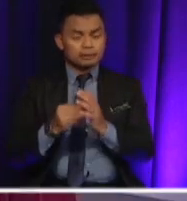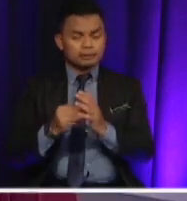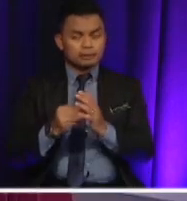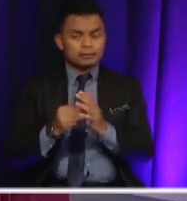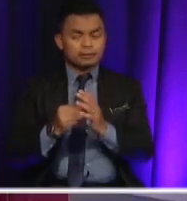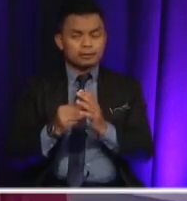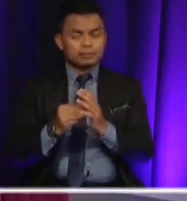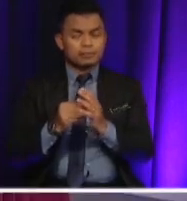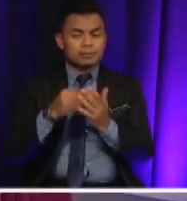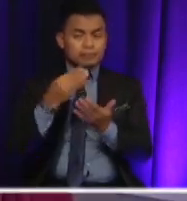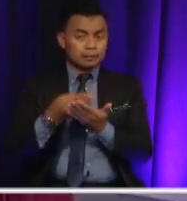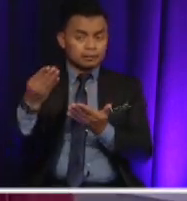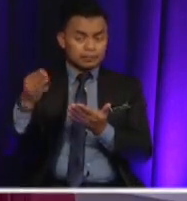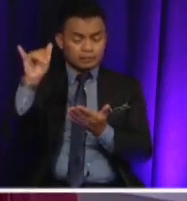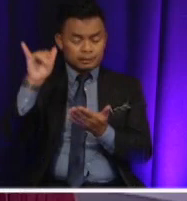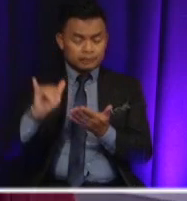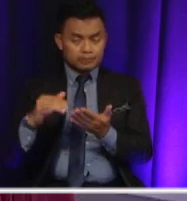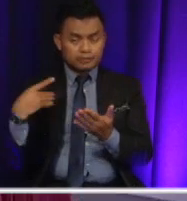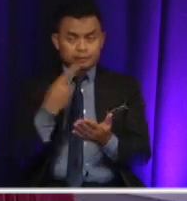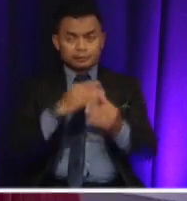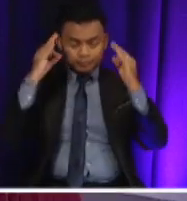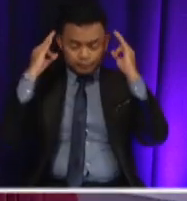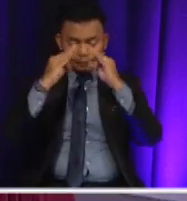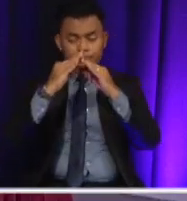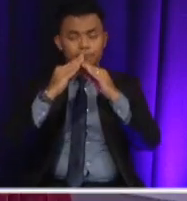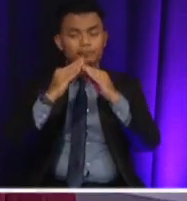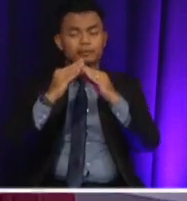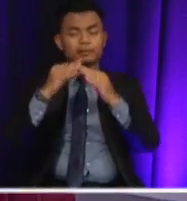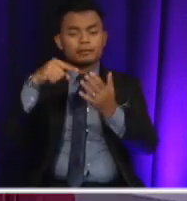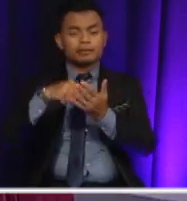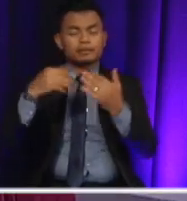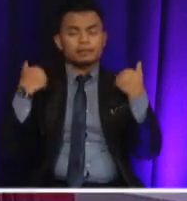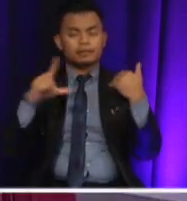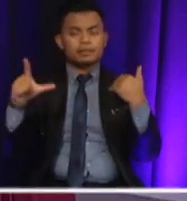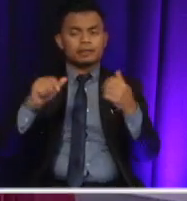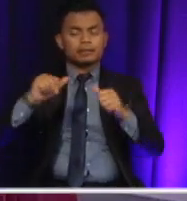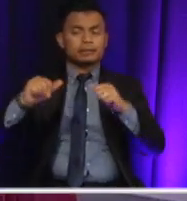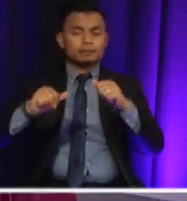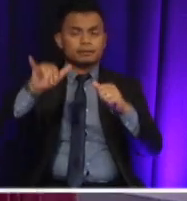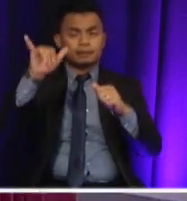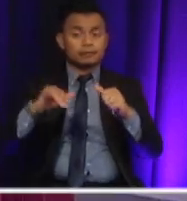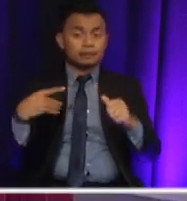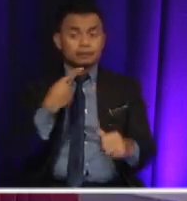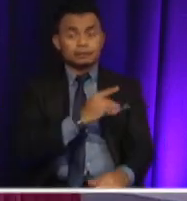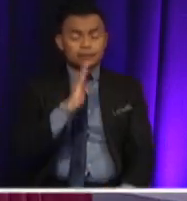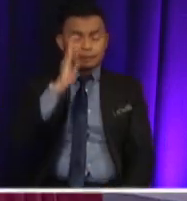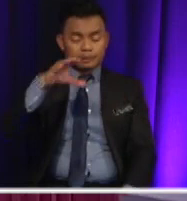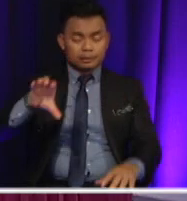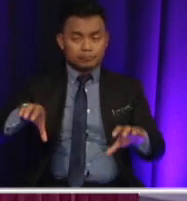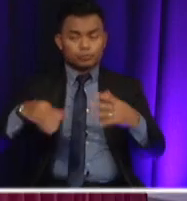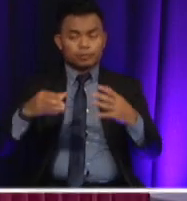Yes. items actually. So which leads to the next activity that we're going to do. Okay. I'm going to divide the poem stanza by